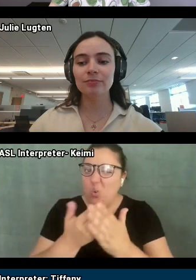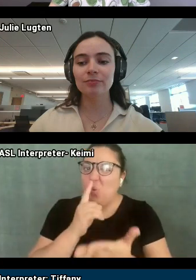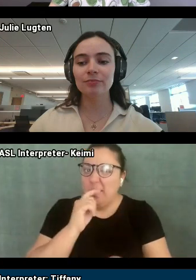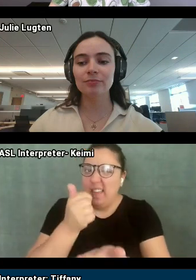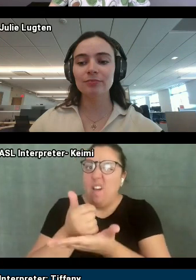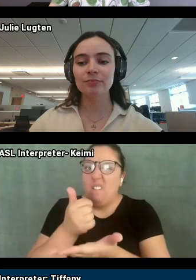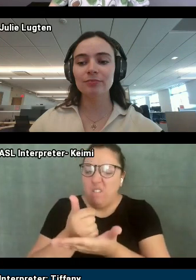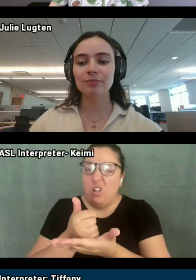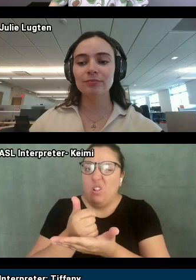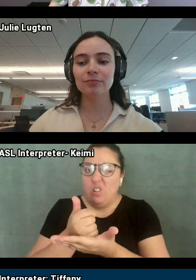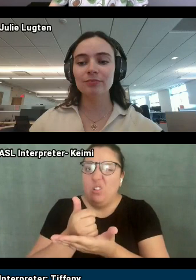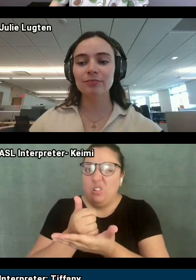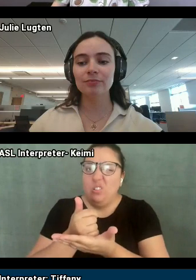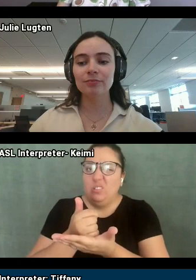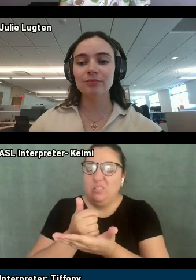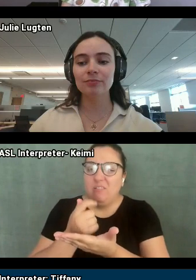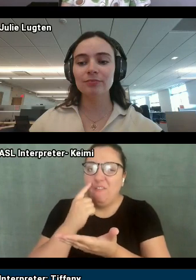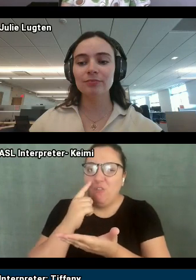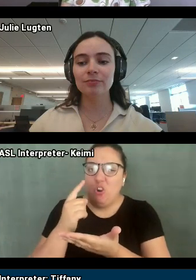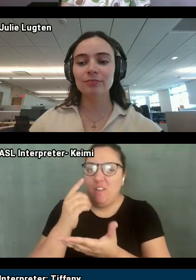file property.